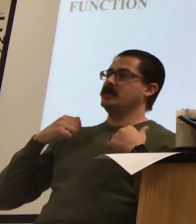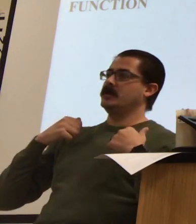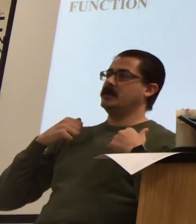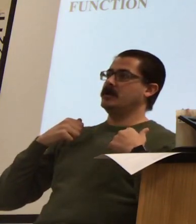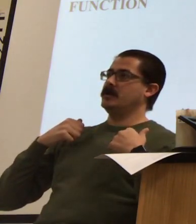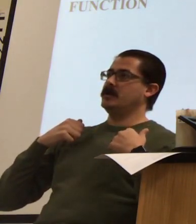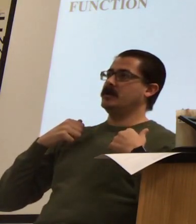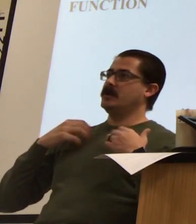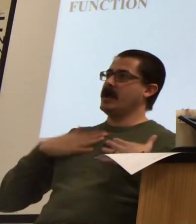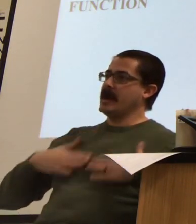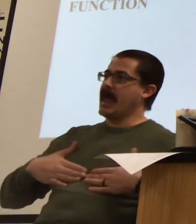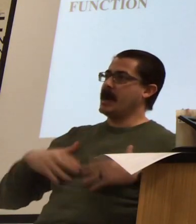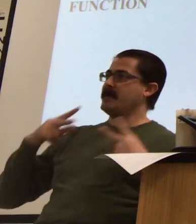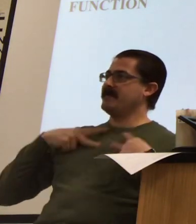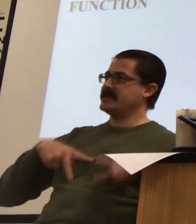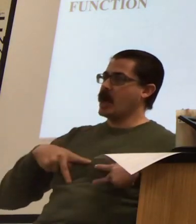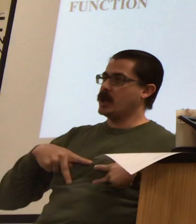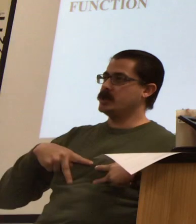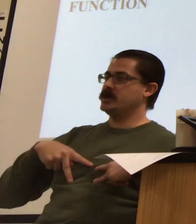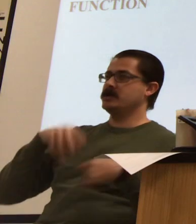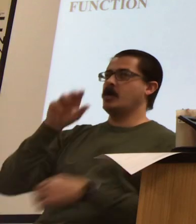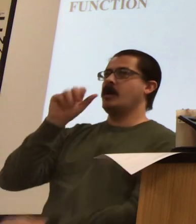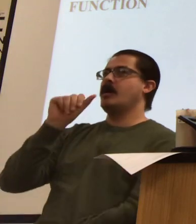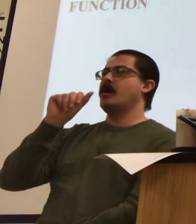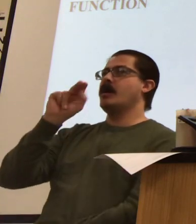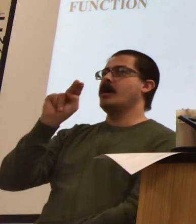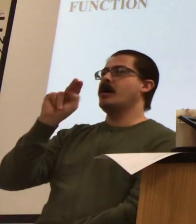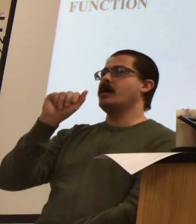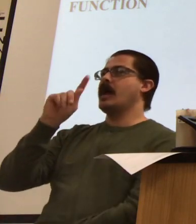kind of go hand in hand. So basically, anatomy